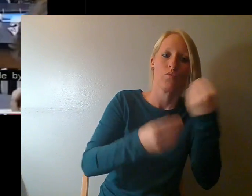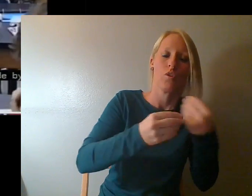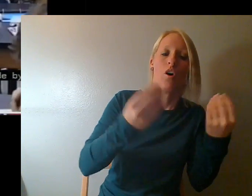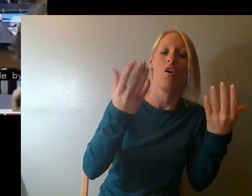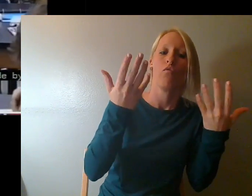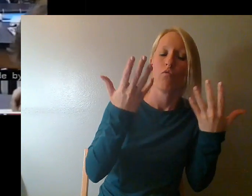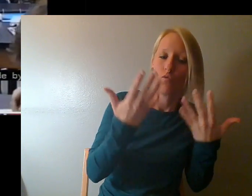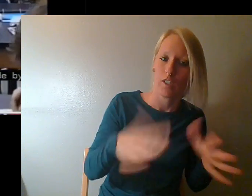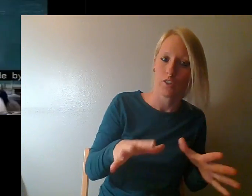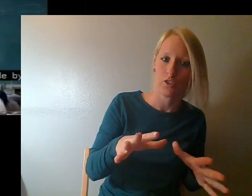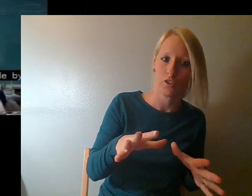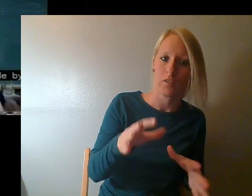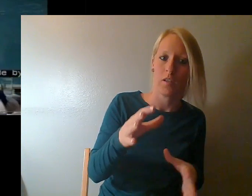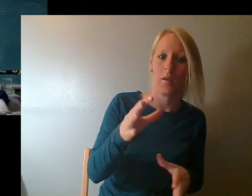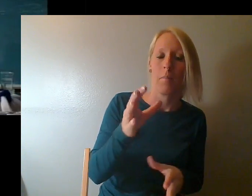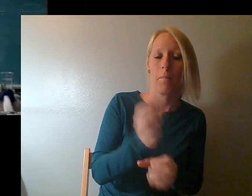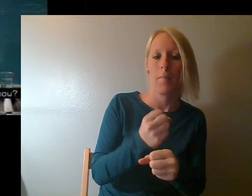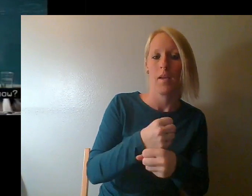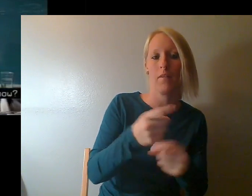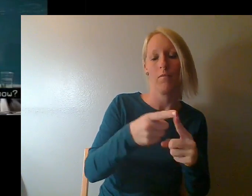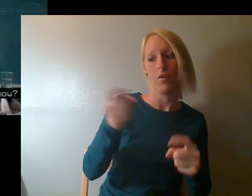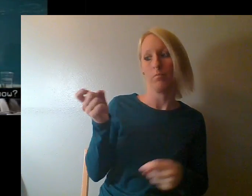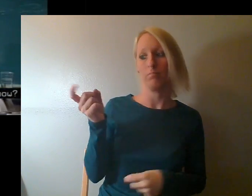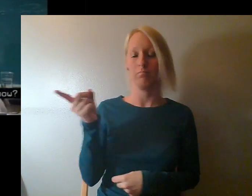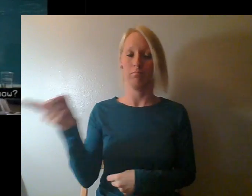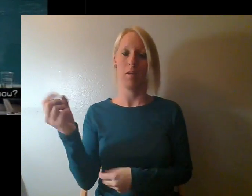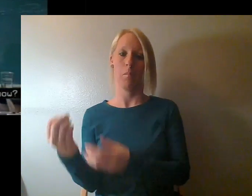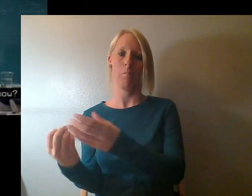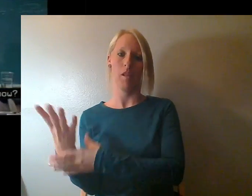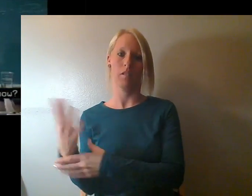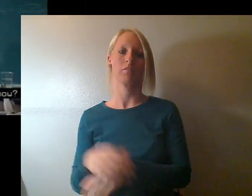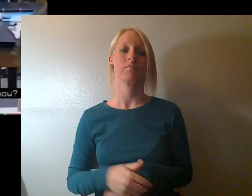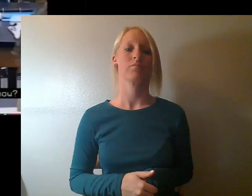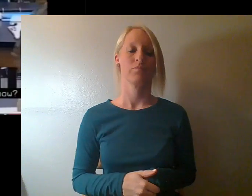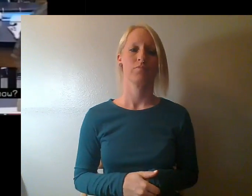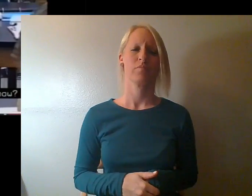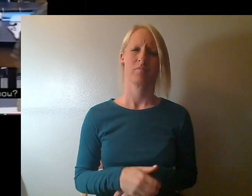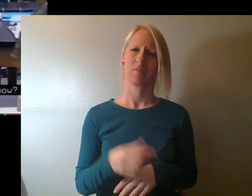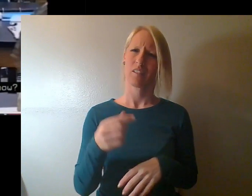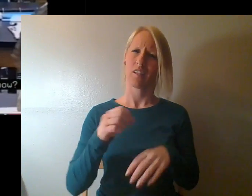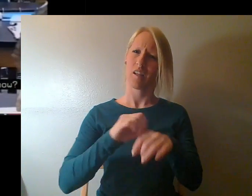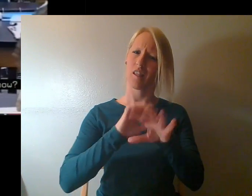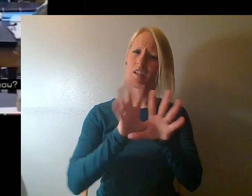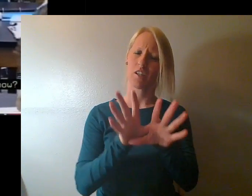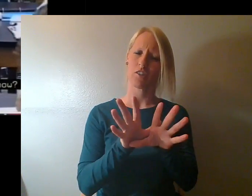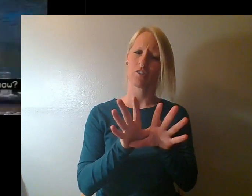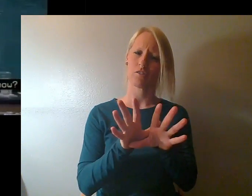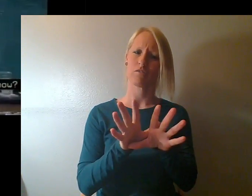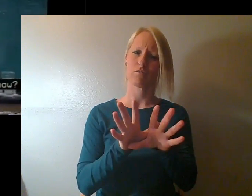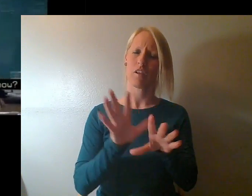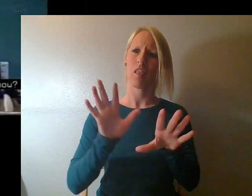makes what makes the big difference. Okay, is that clear now? Okay.